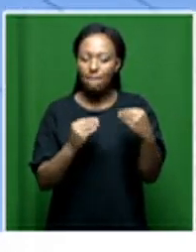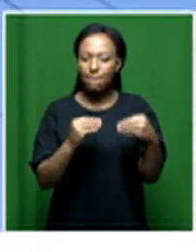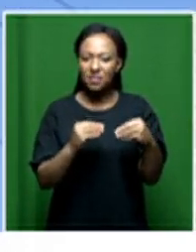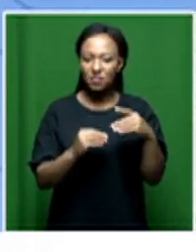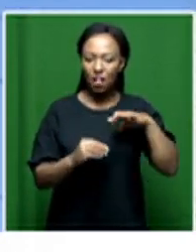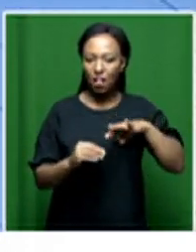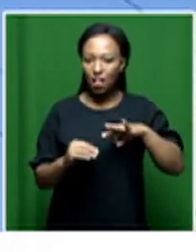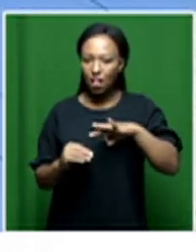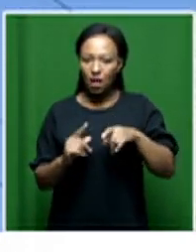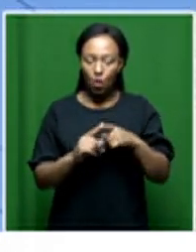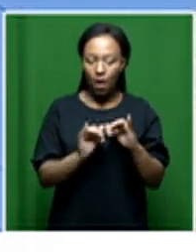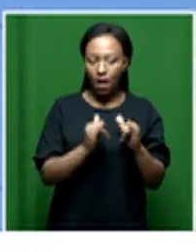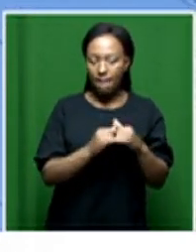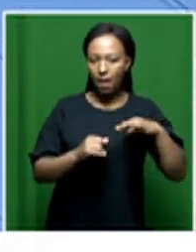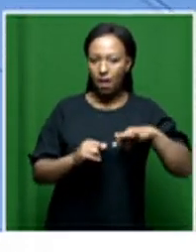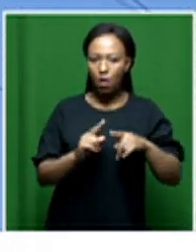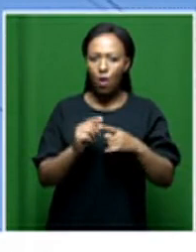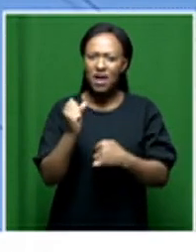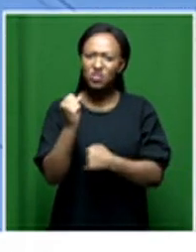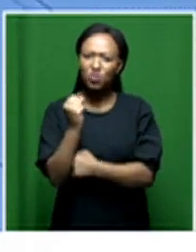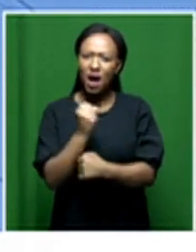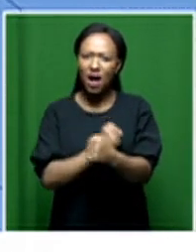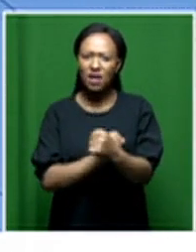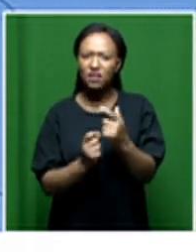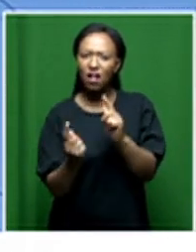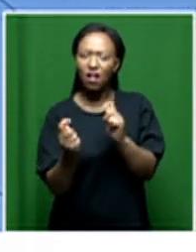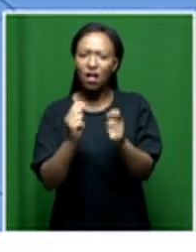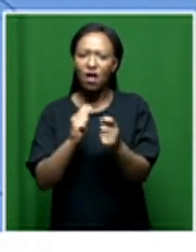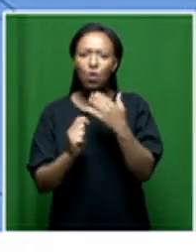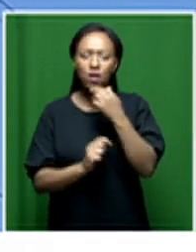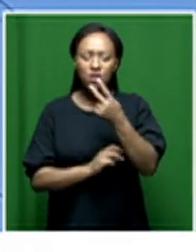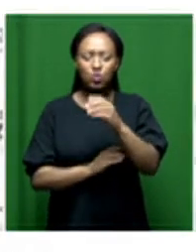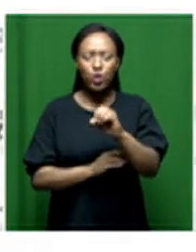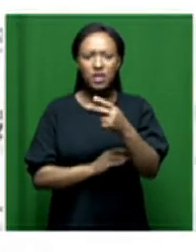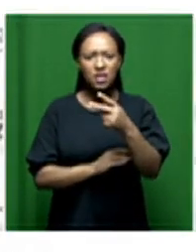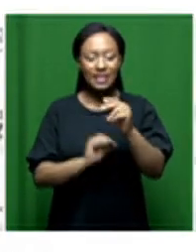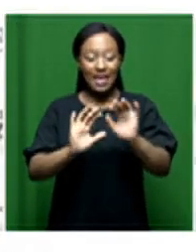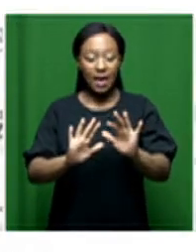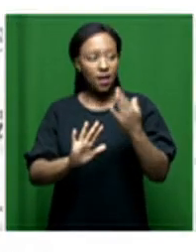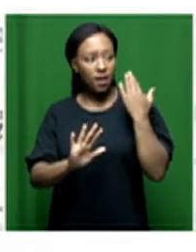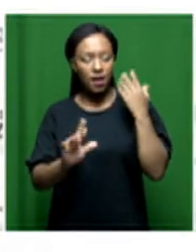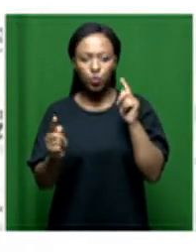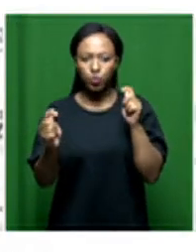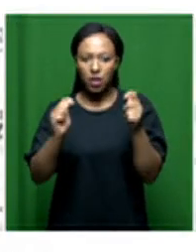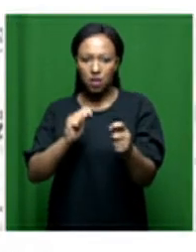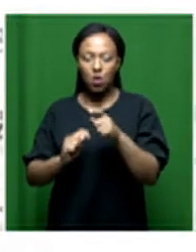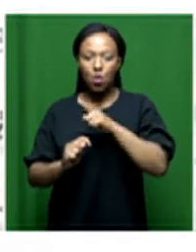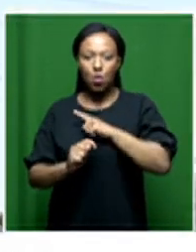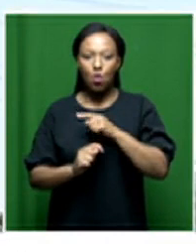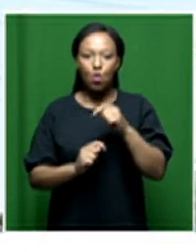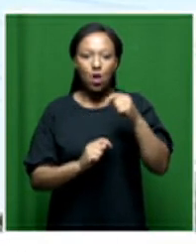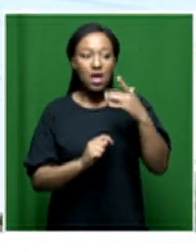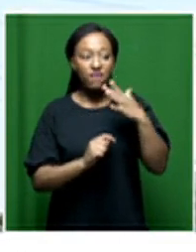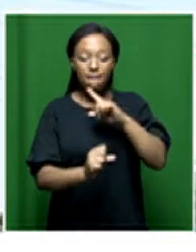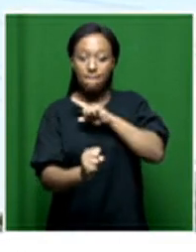yesterday. What happened to the restructuring process announced in 2010? I mean, I know that De Ruyter said that if a nuclear power plant were